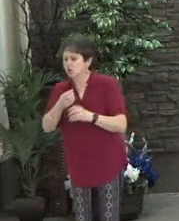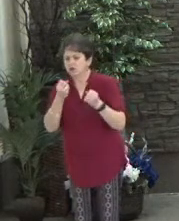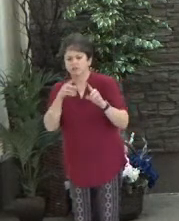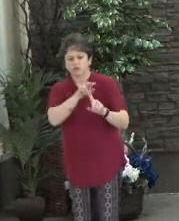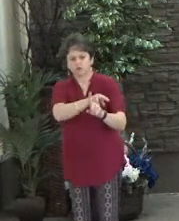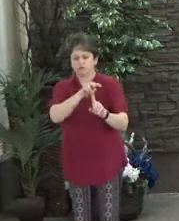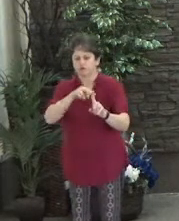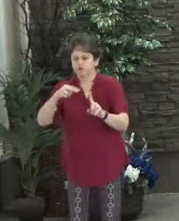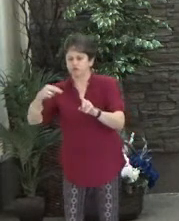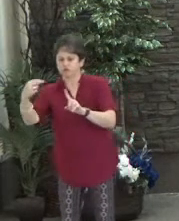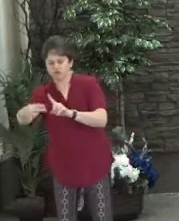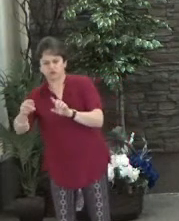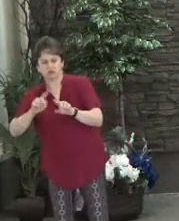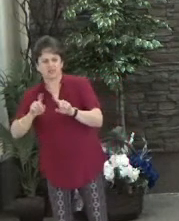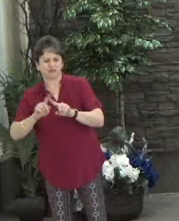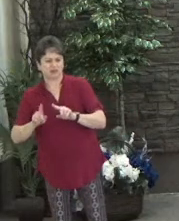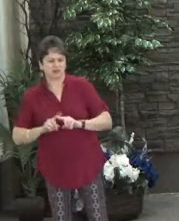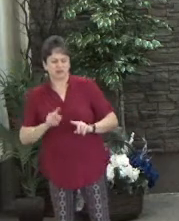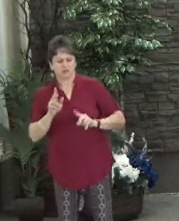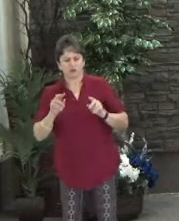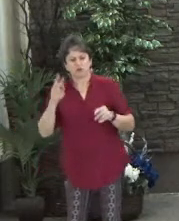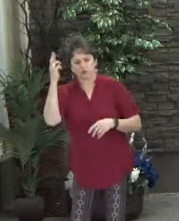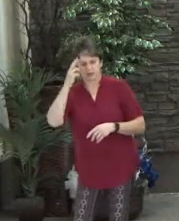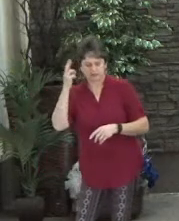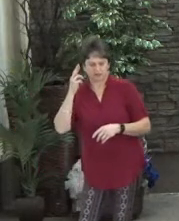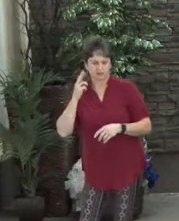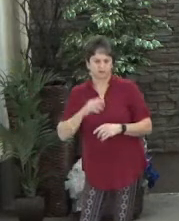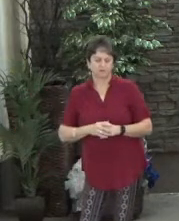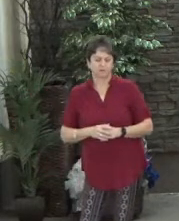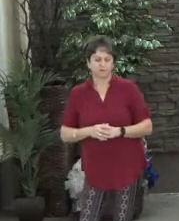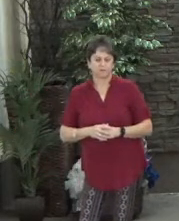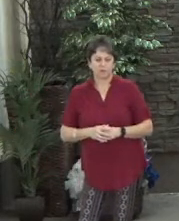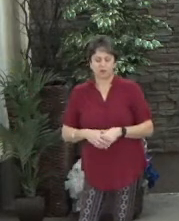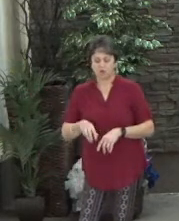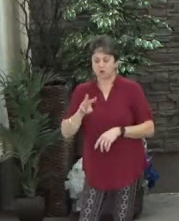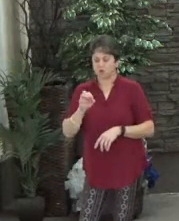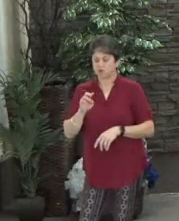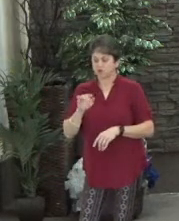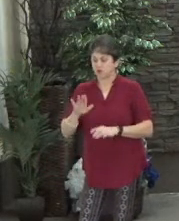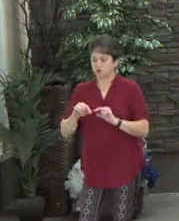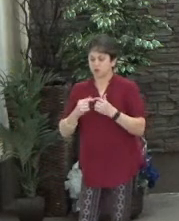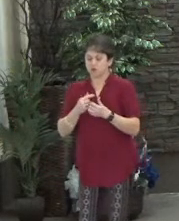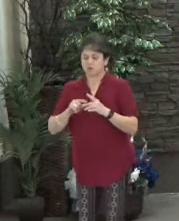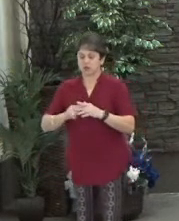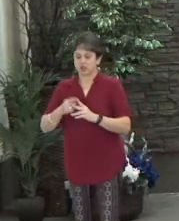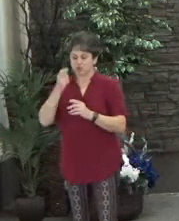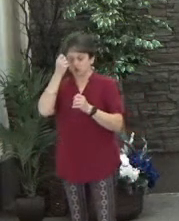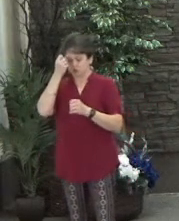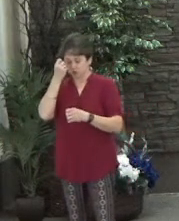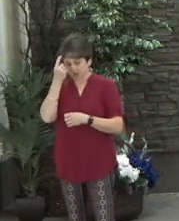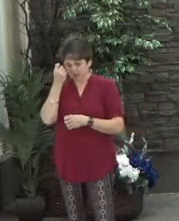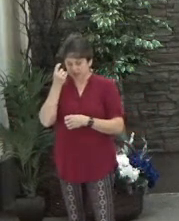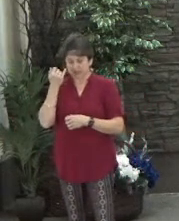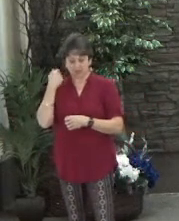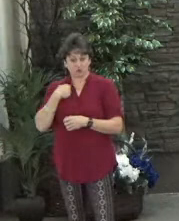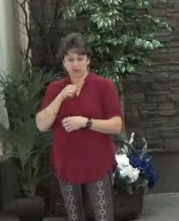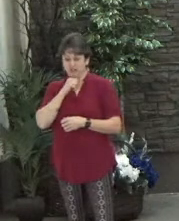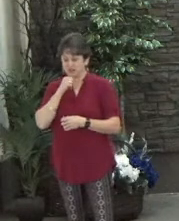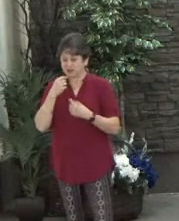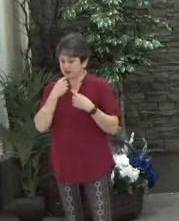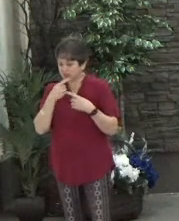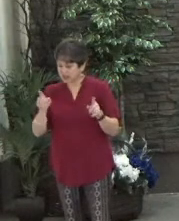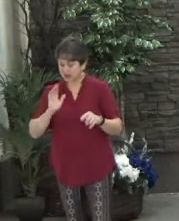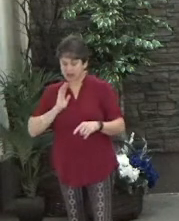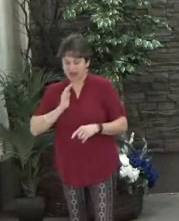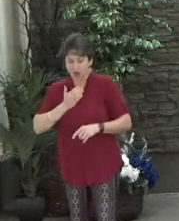different angles and for many, many different purposes. Warren says that her group began to realize, and I quote, "If we did not tell our